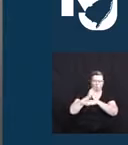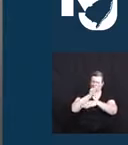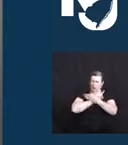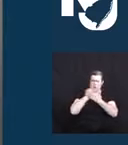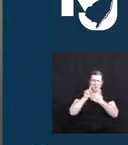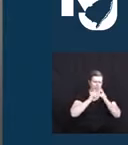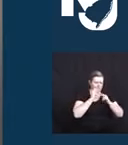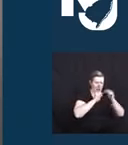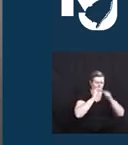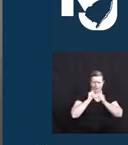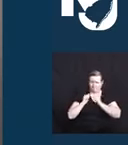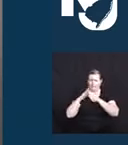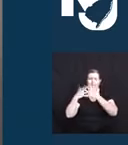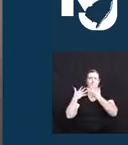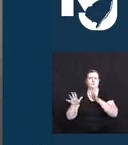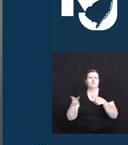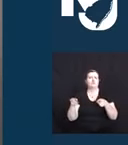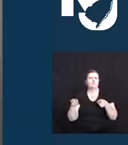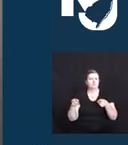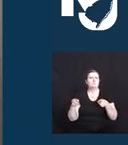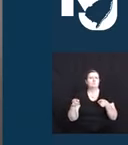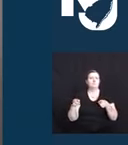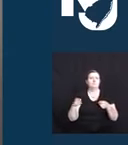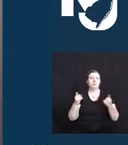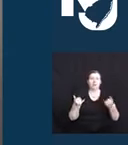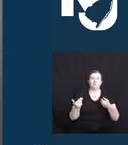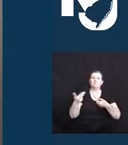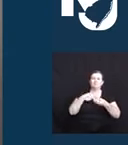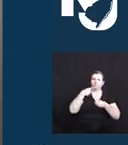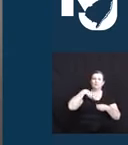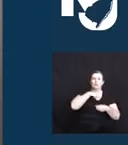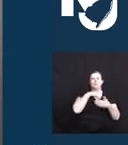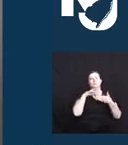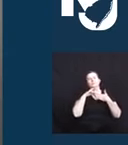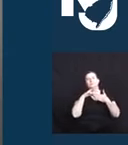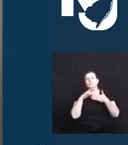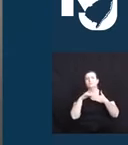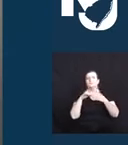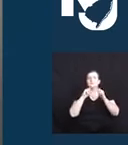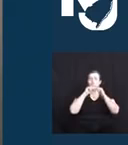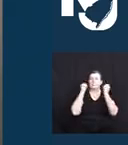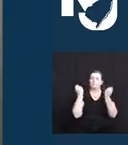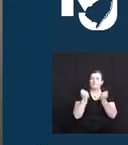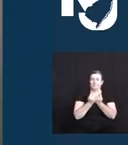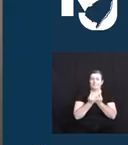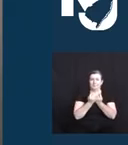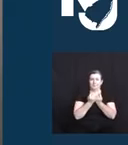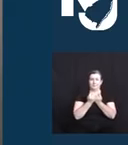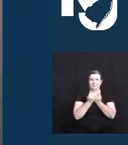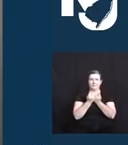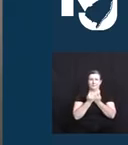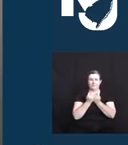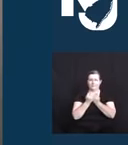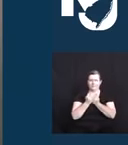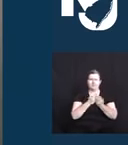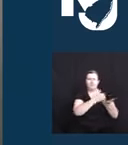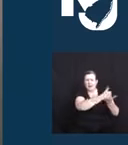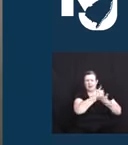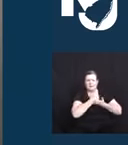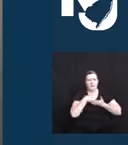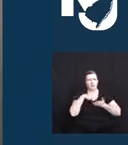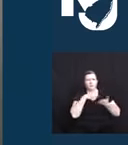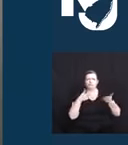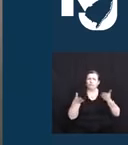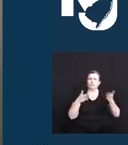As part of the Department of Health's leadership team, Dr. Adenaro helped hire more than 100 doctors, nurses,